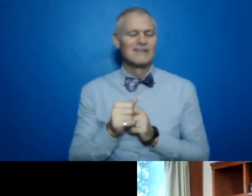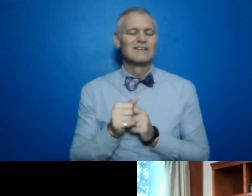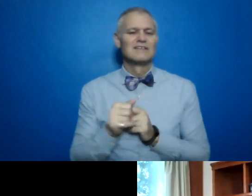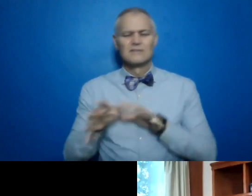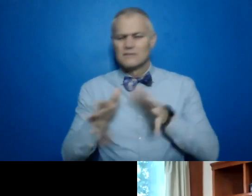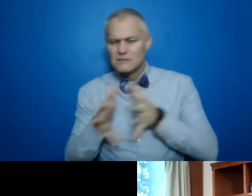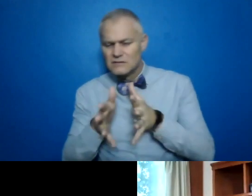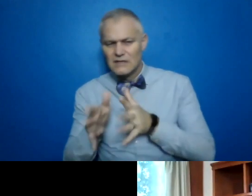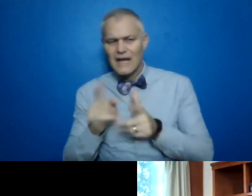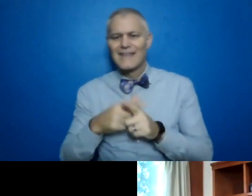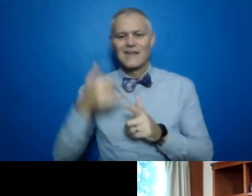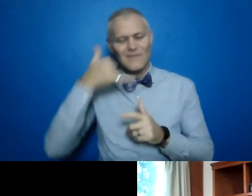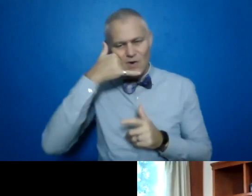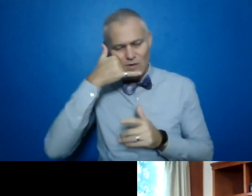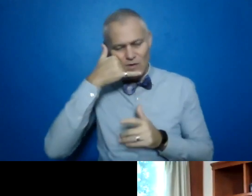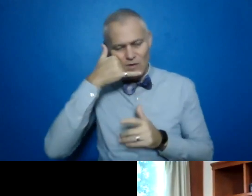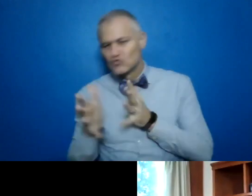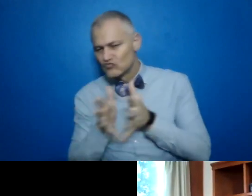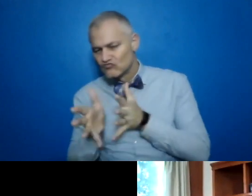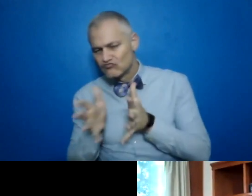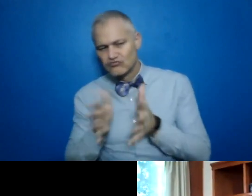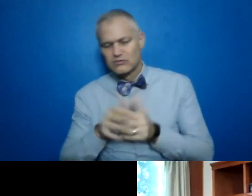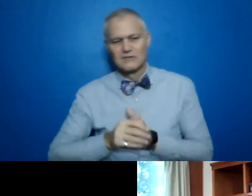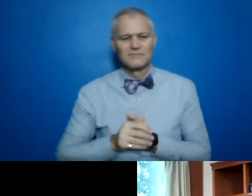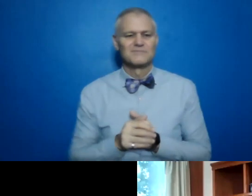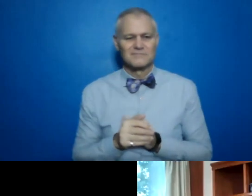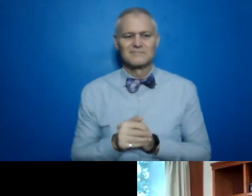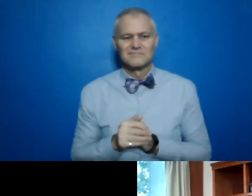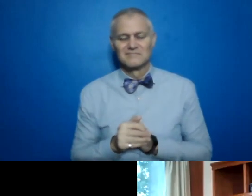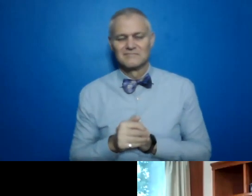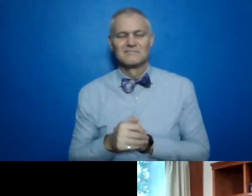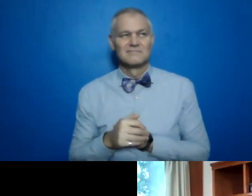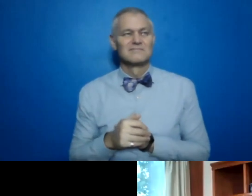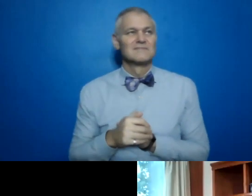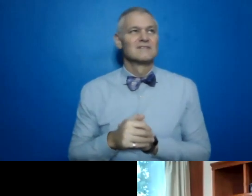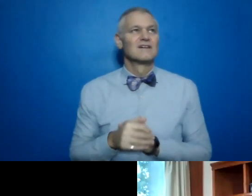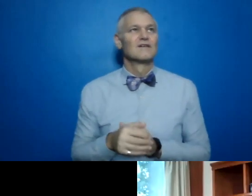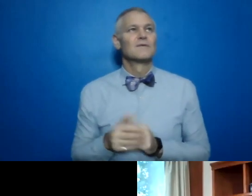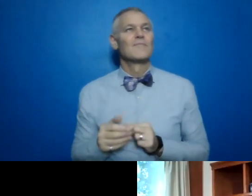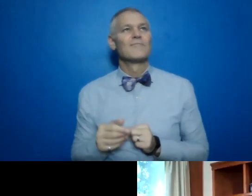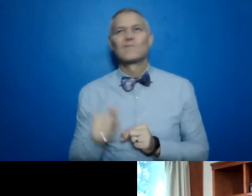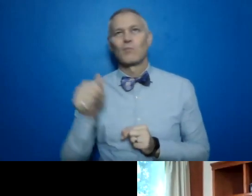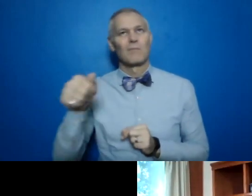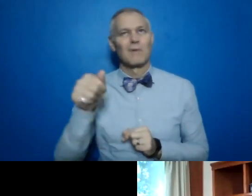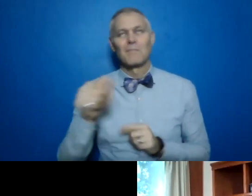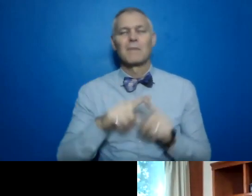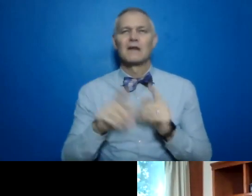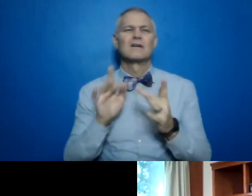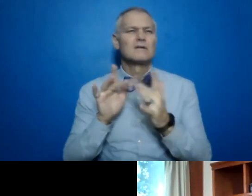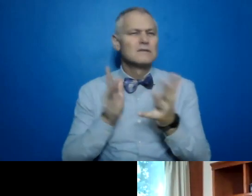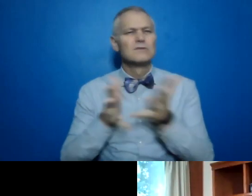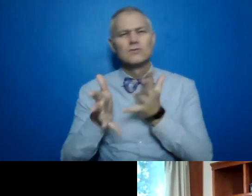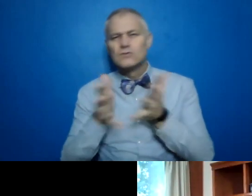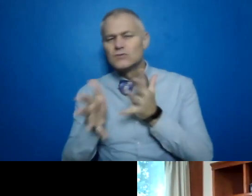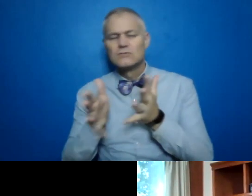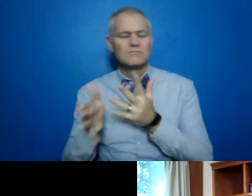you're on the phone, right? Or ringing Right, doorbells or right. something. No one's ringing doorbells now, but reaching out to folks in the community,